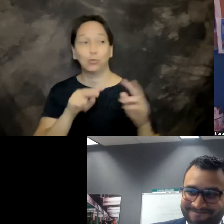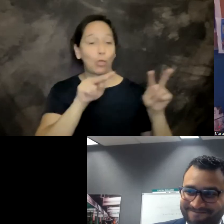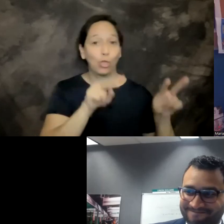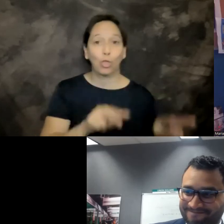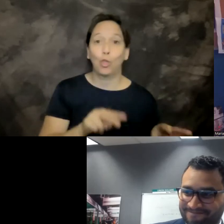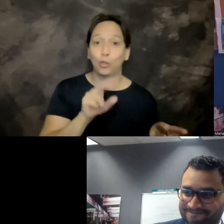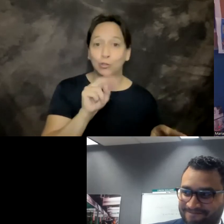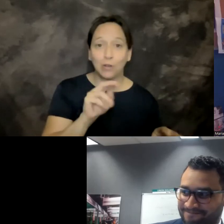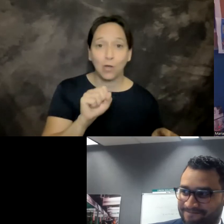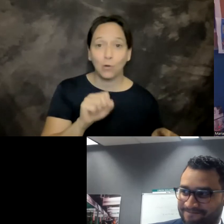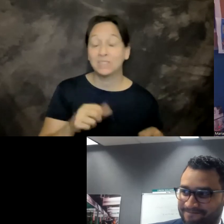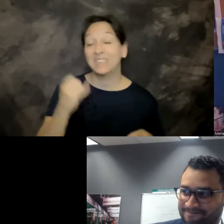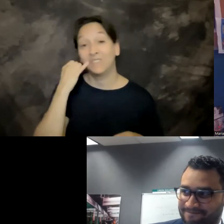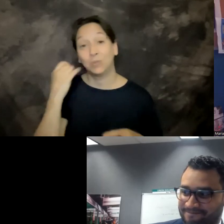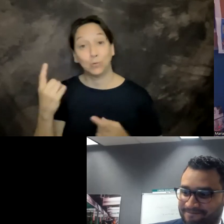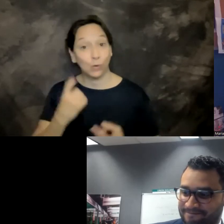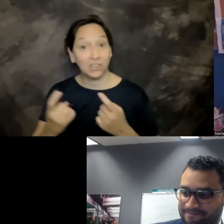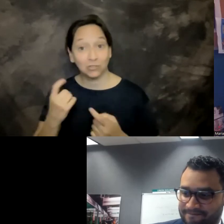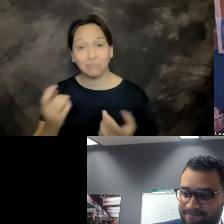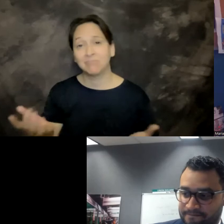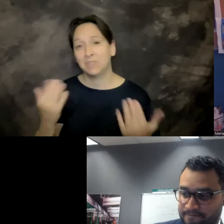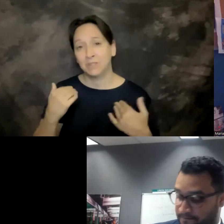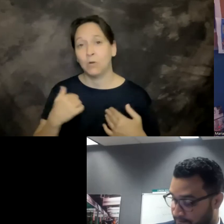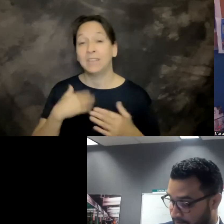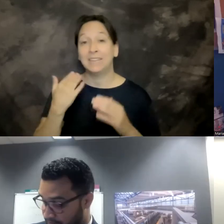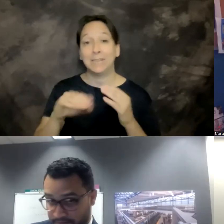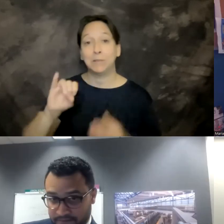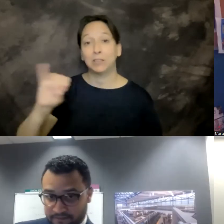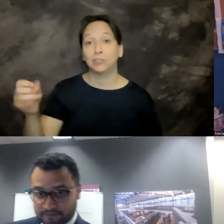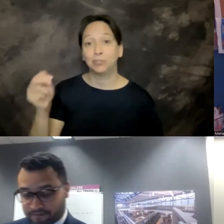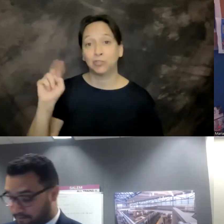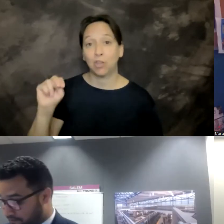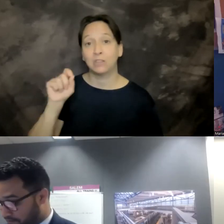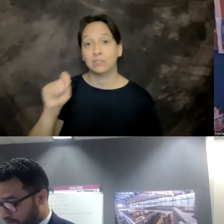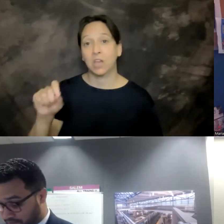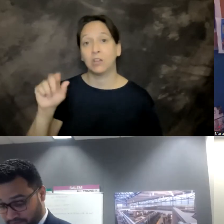anyone has any questions, please feel free to let me know. My email is